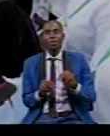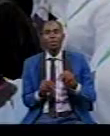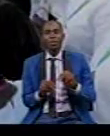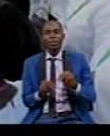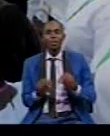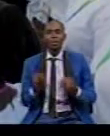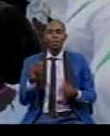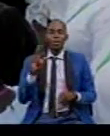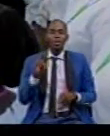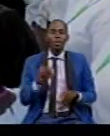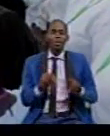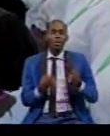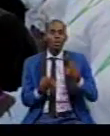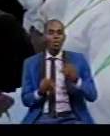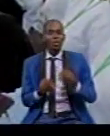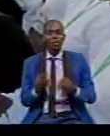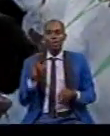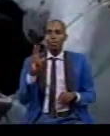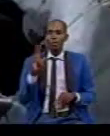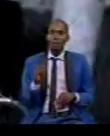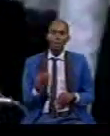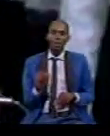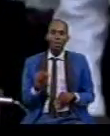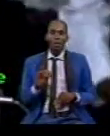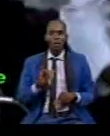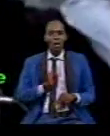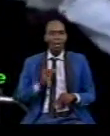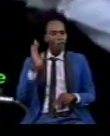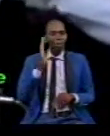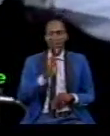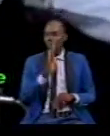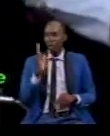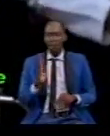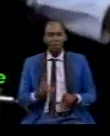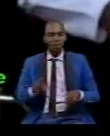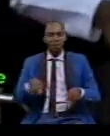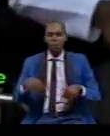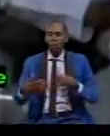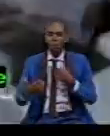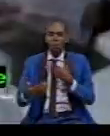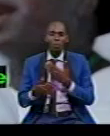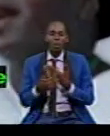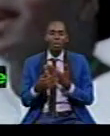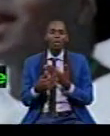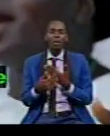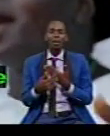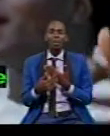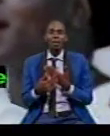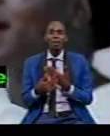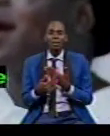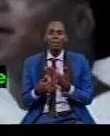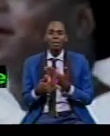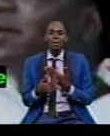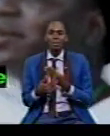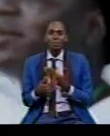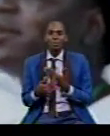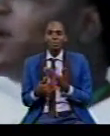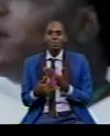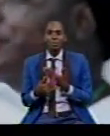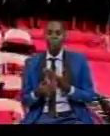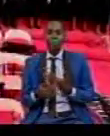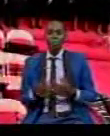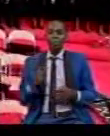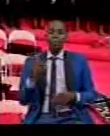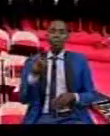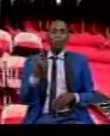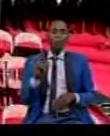right here in this compound. It is very important for you to attend that section.